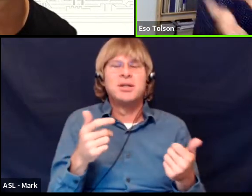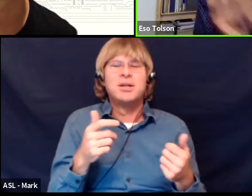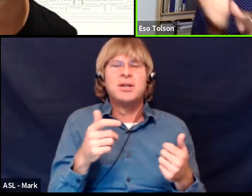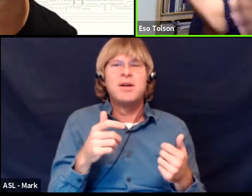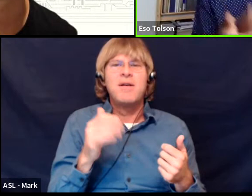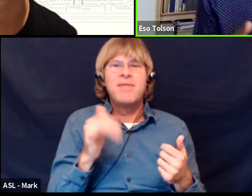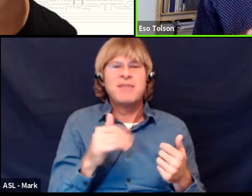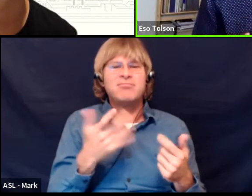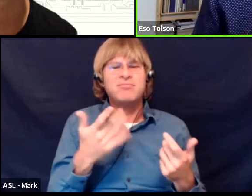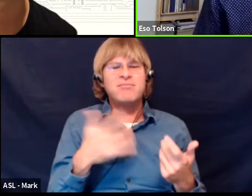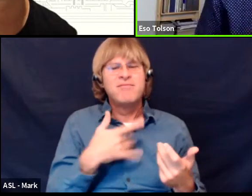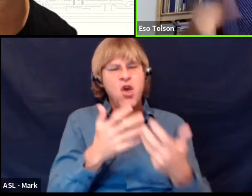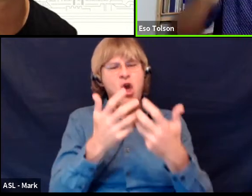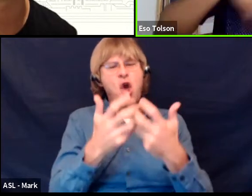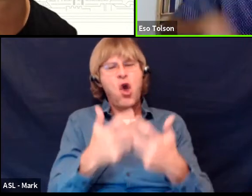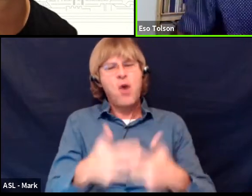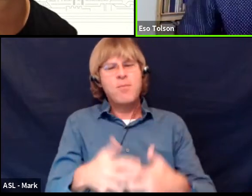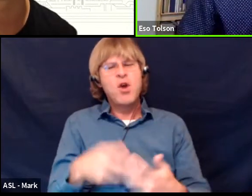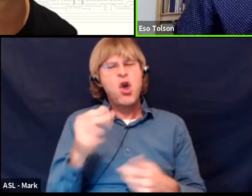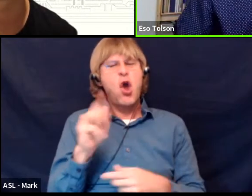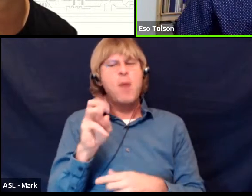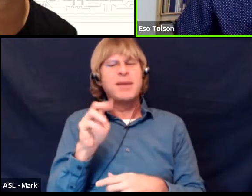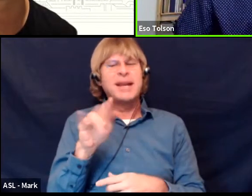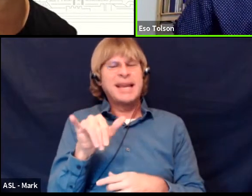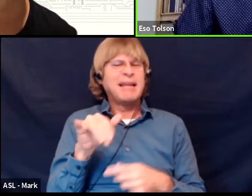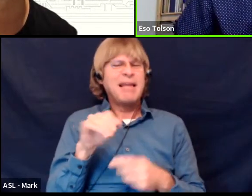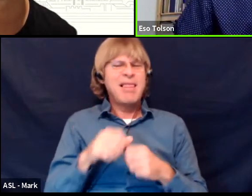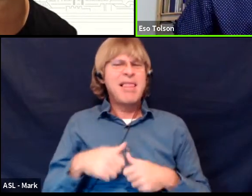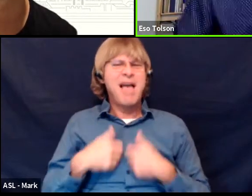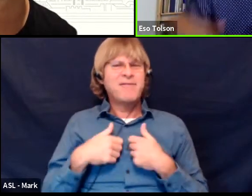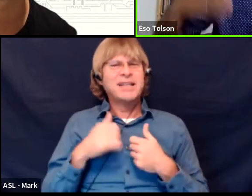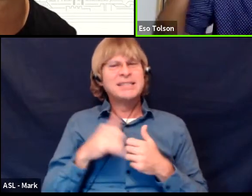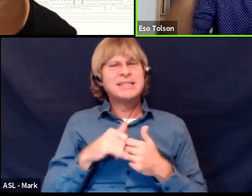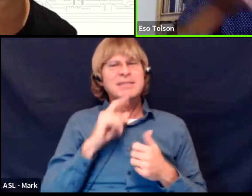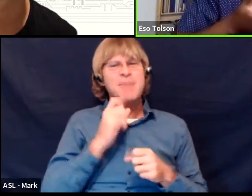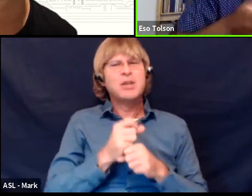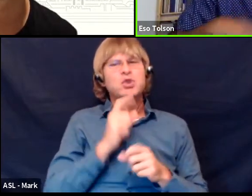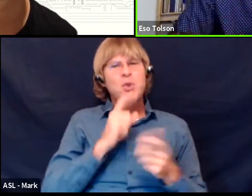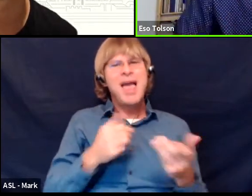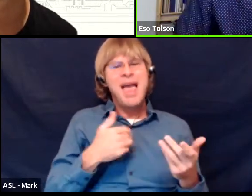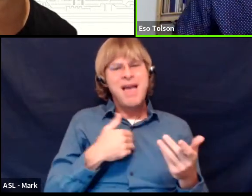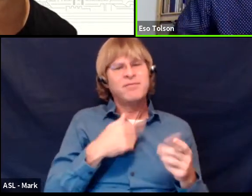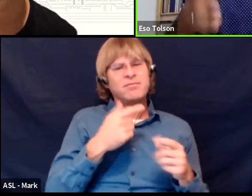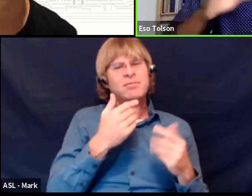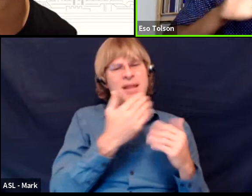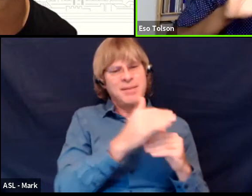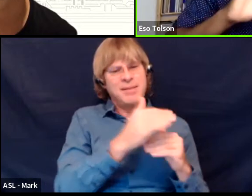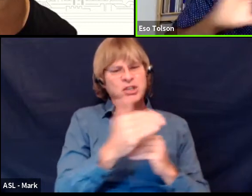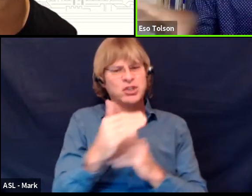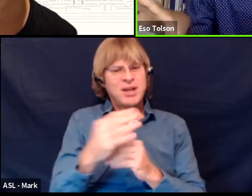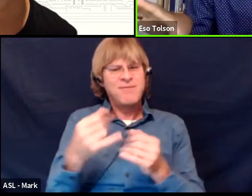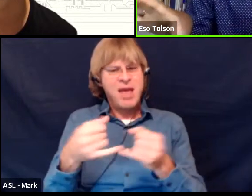that harmony, if you will, in your life, it's about making sure you have those boundaries on things.